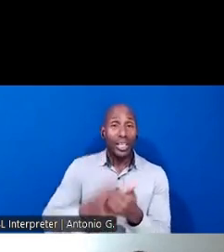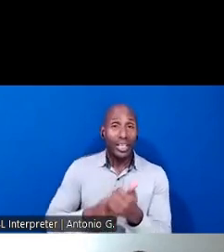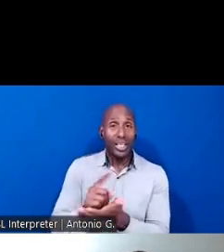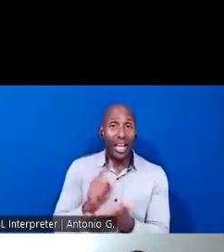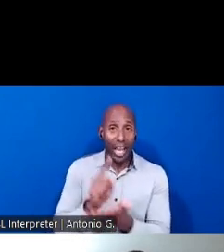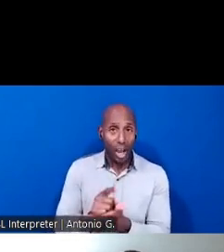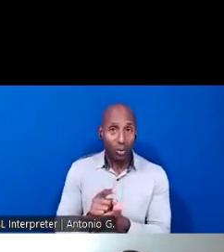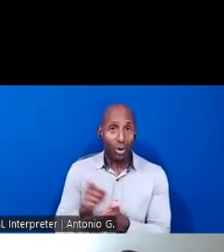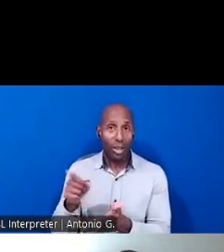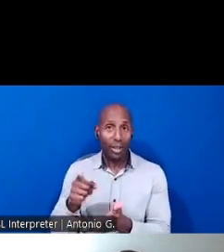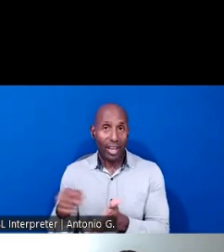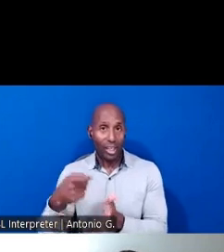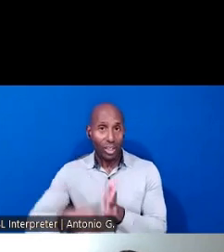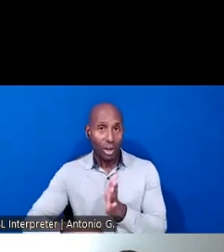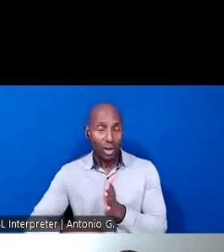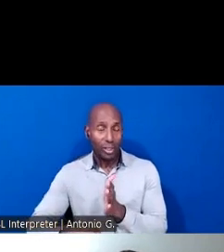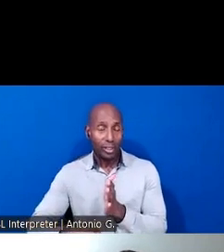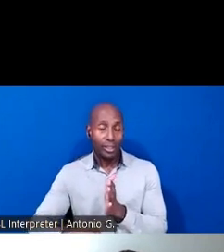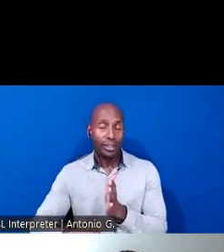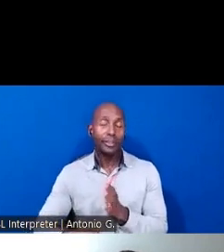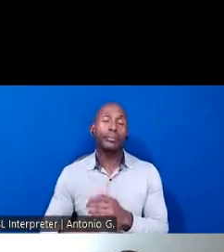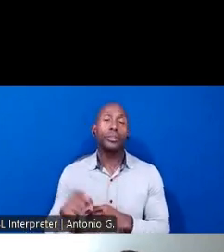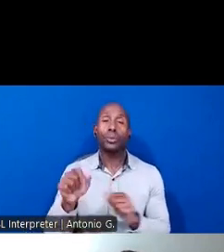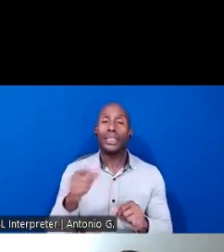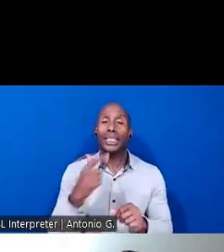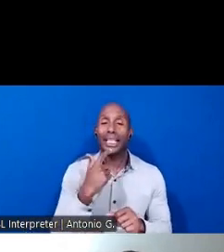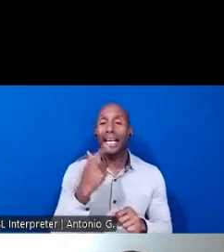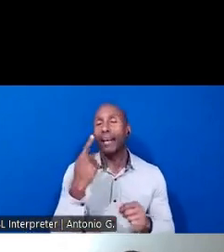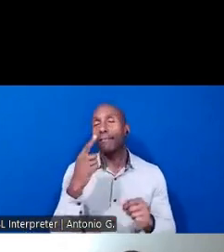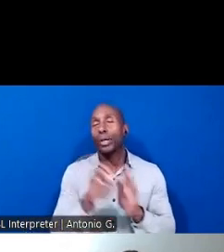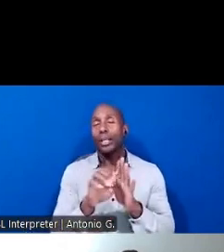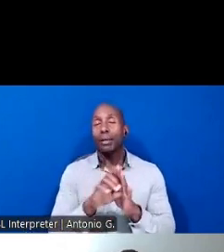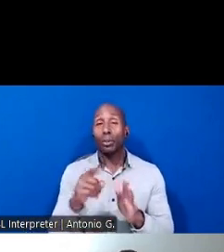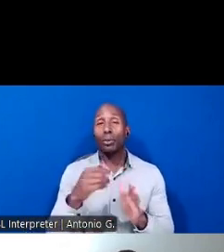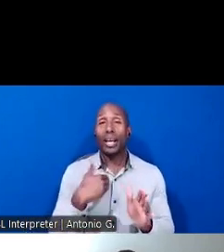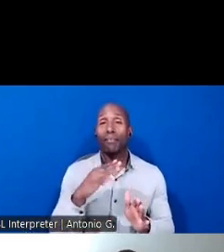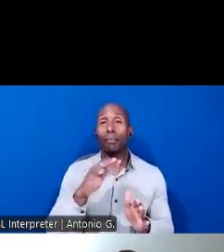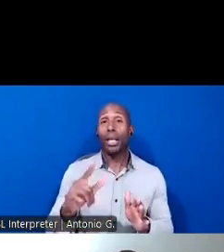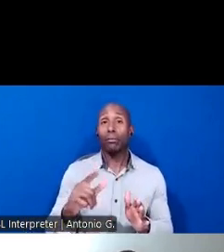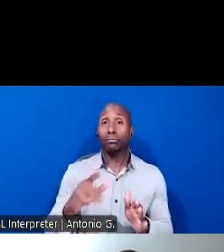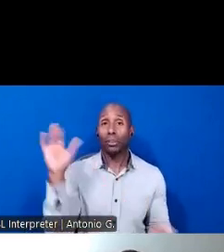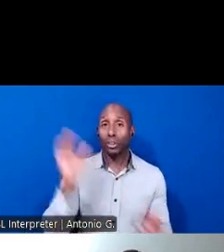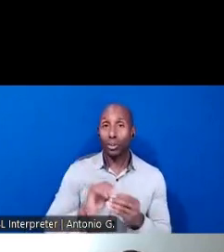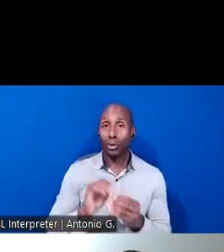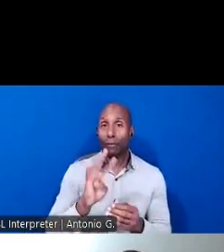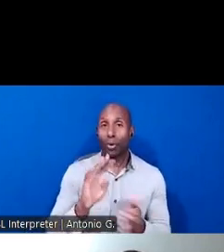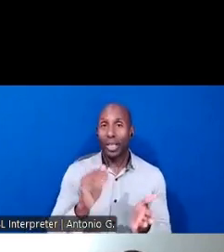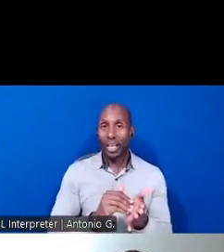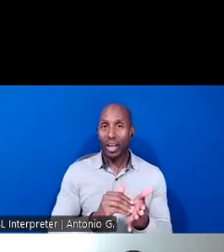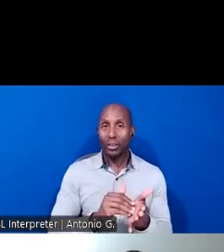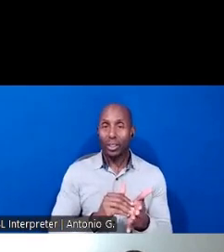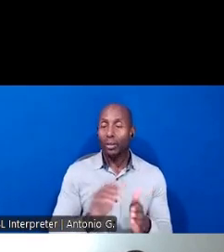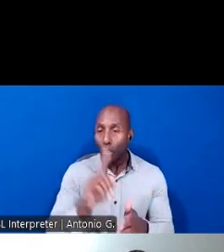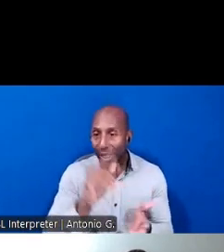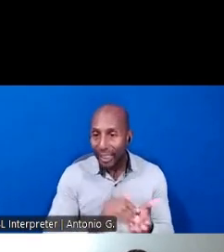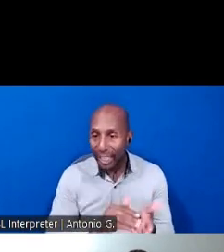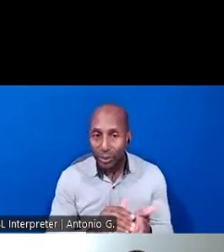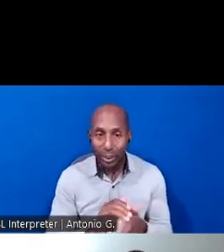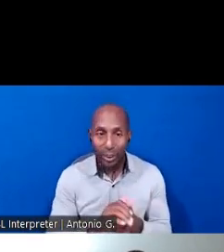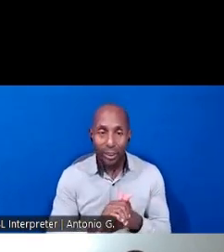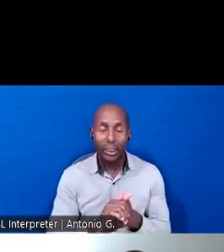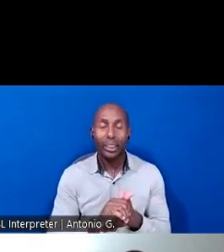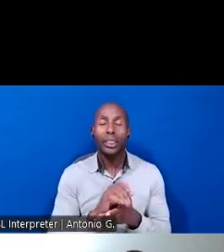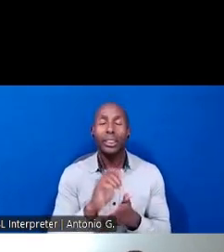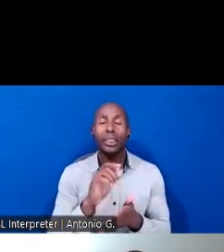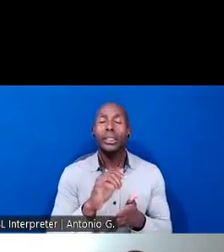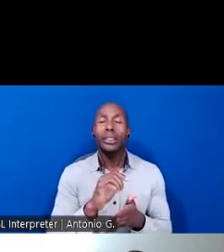you. At that point, say you've got a bill for $1,000 and you know they're charging $100 an hour, you can